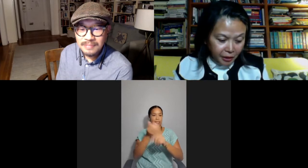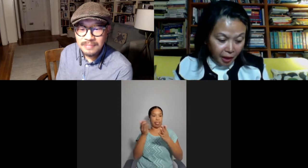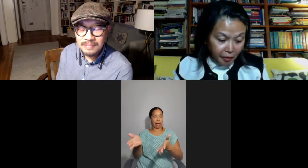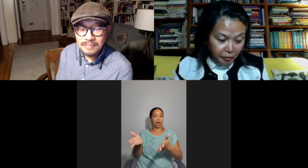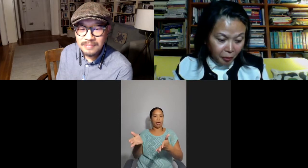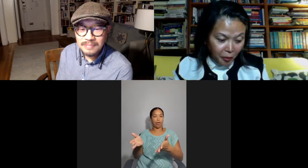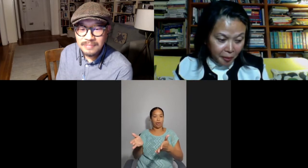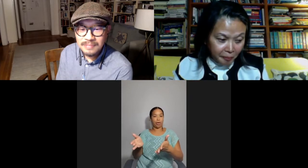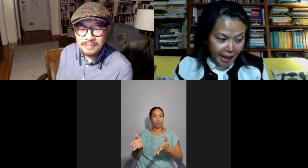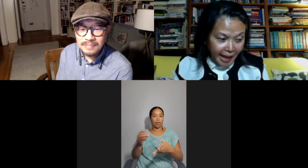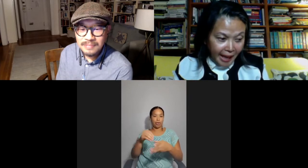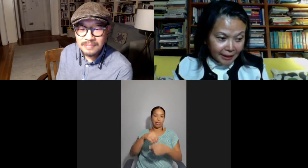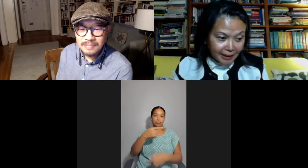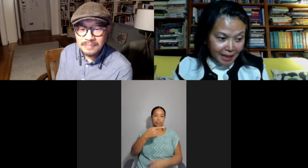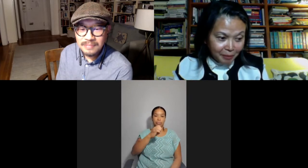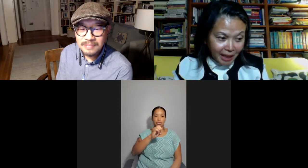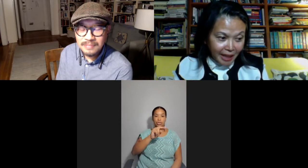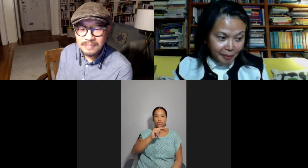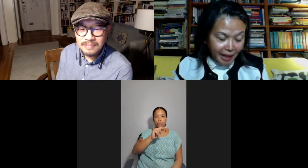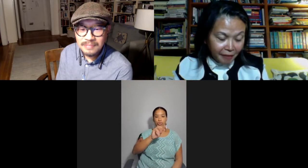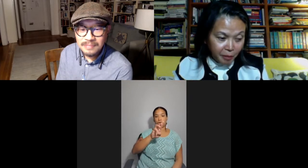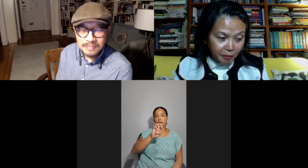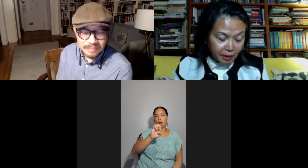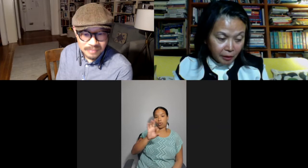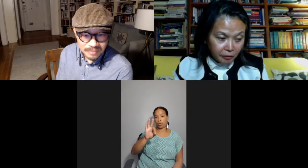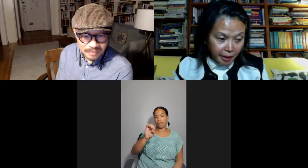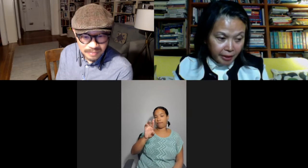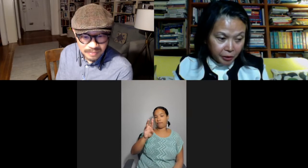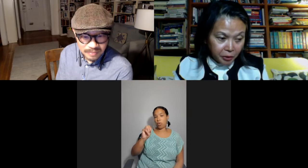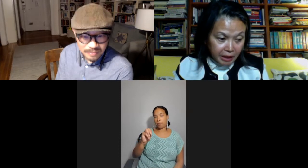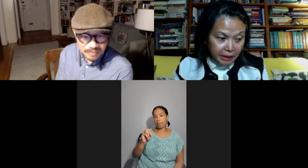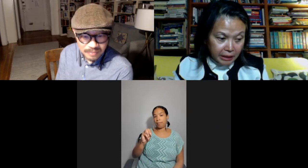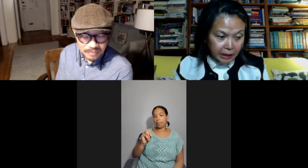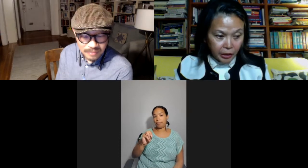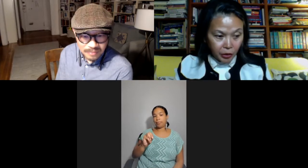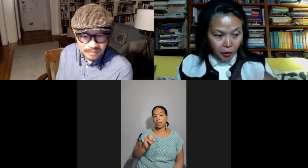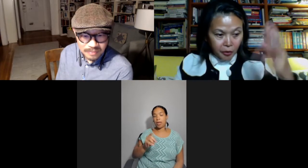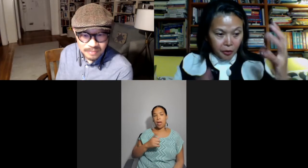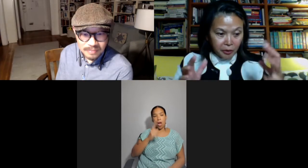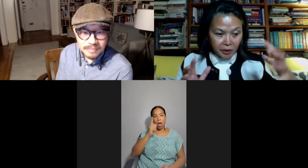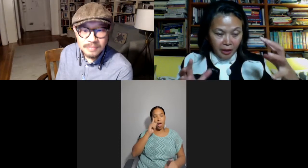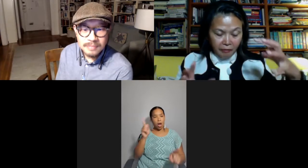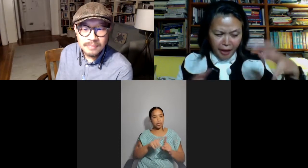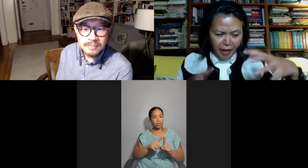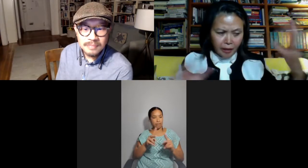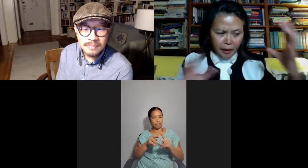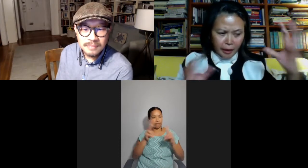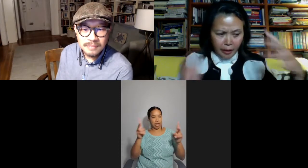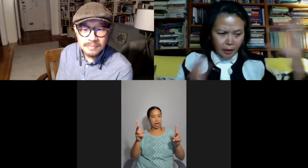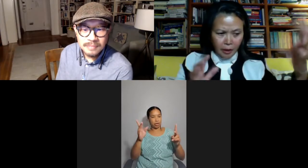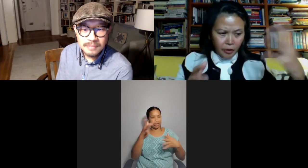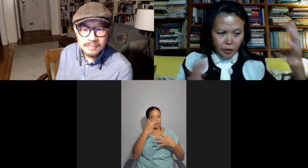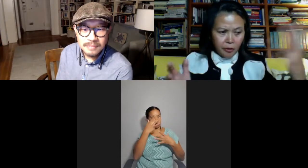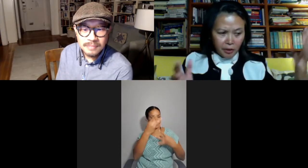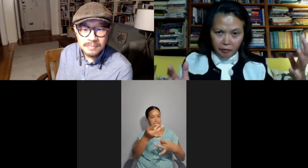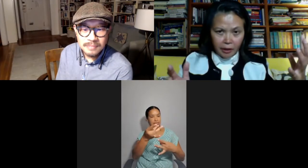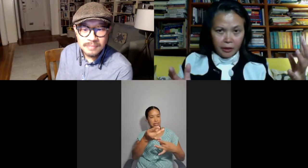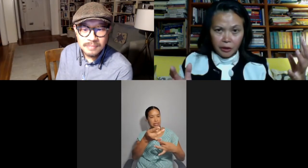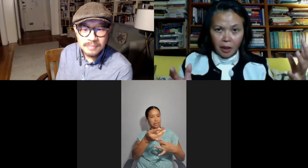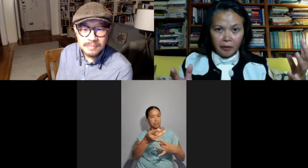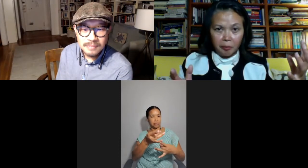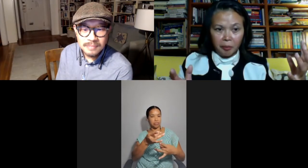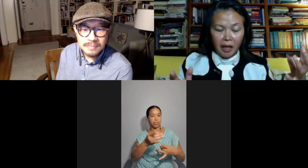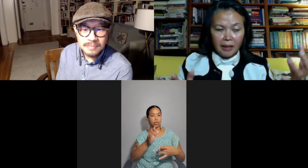the genre form. At the same time, that for me, what's also very intriguing in your very clear use of